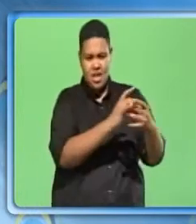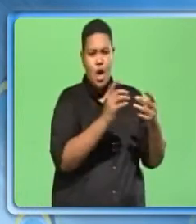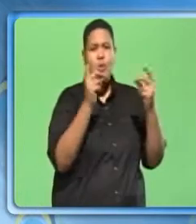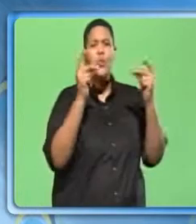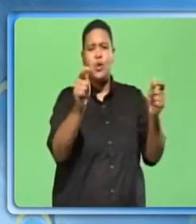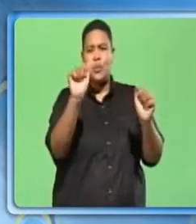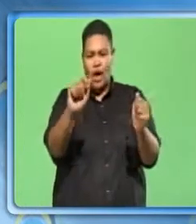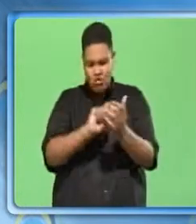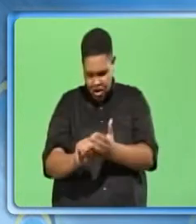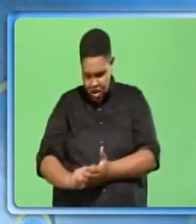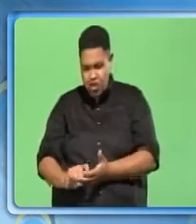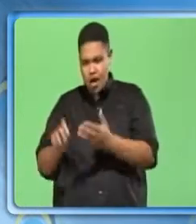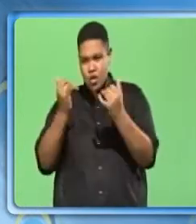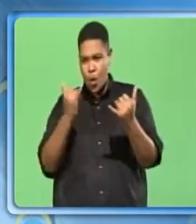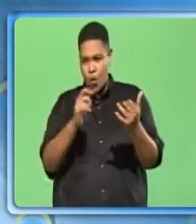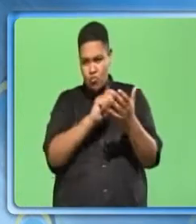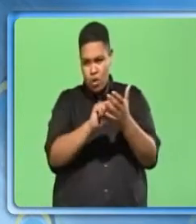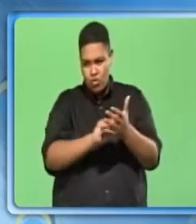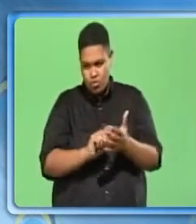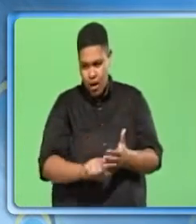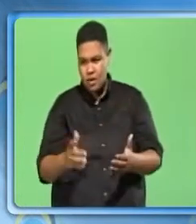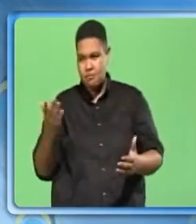quickly as you can.